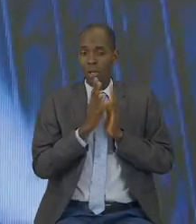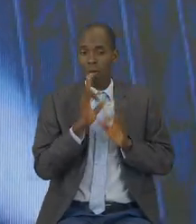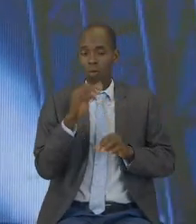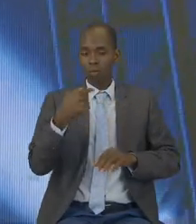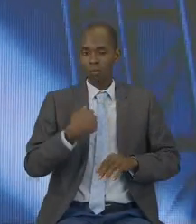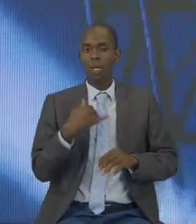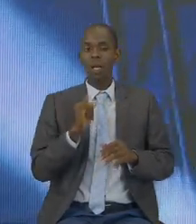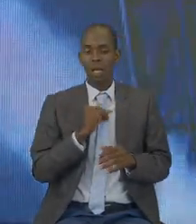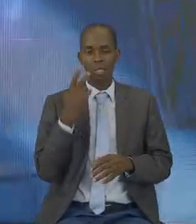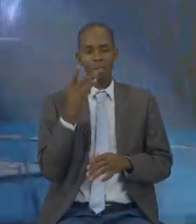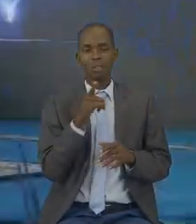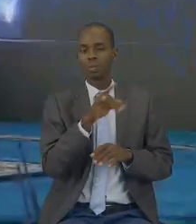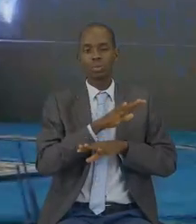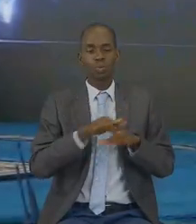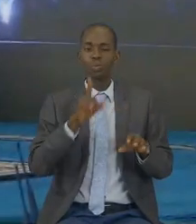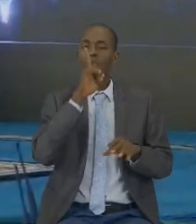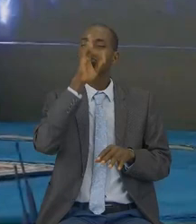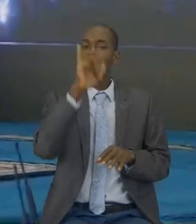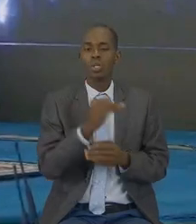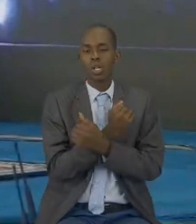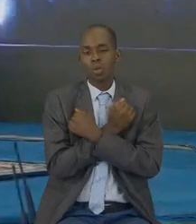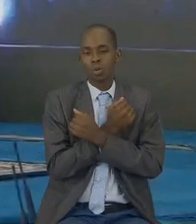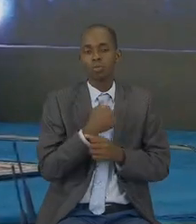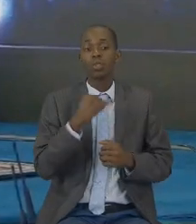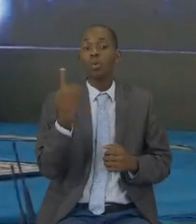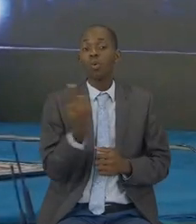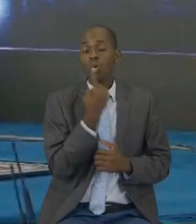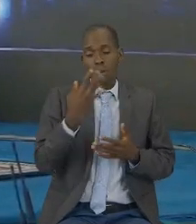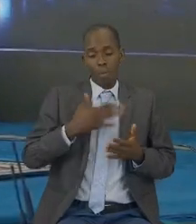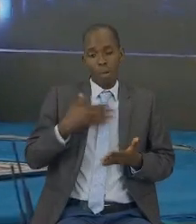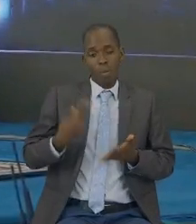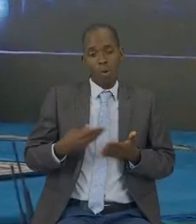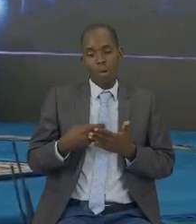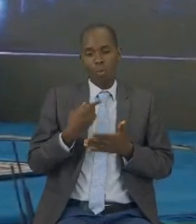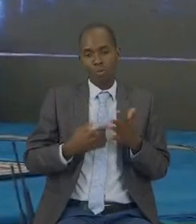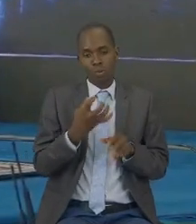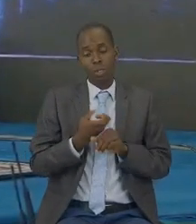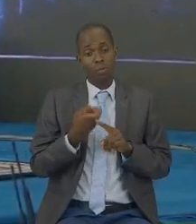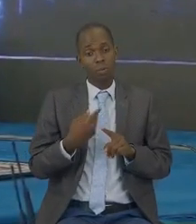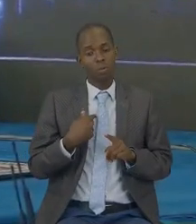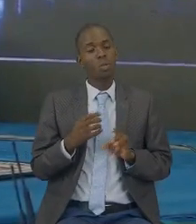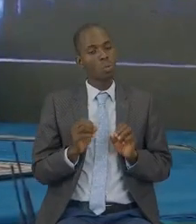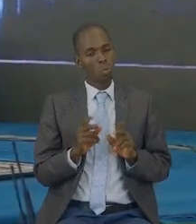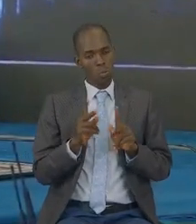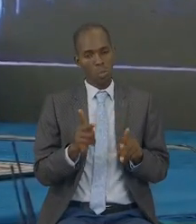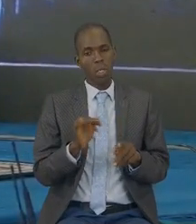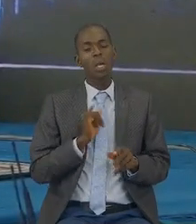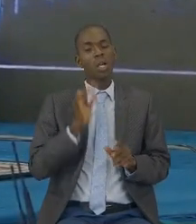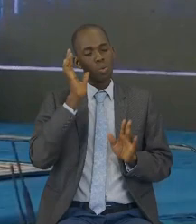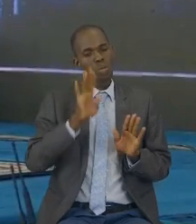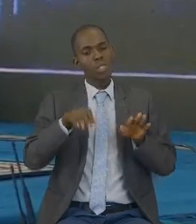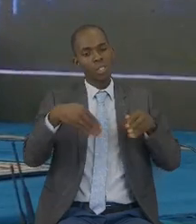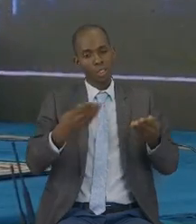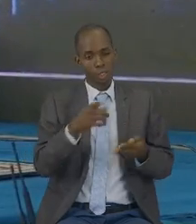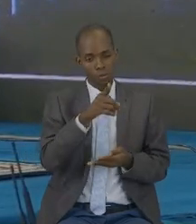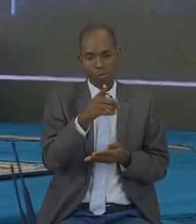me you love. It's what you get from me that you love. All right, I'll make the money available.